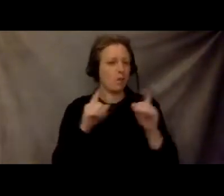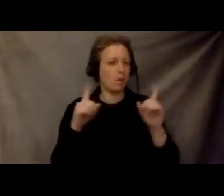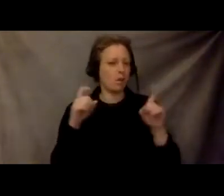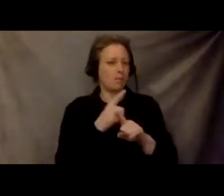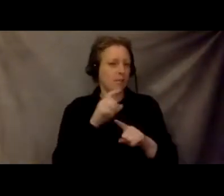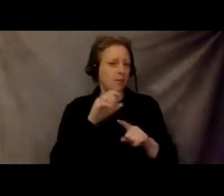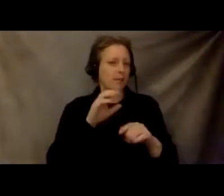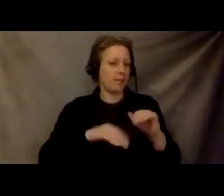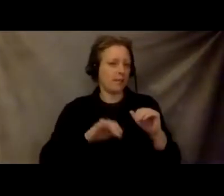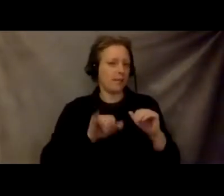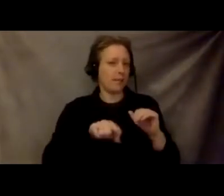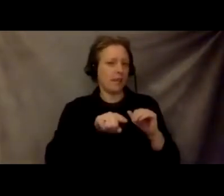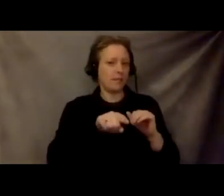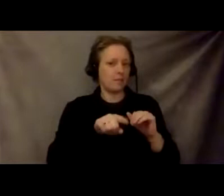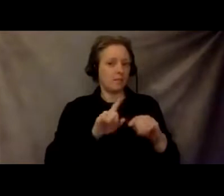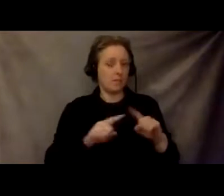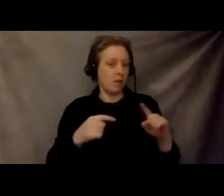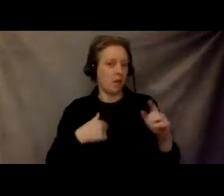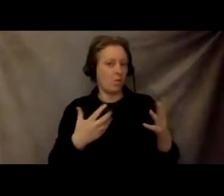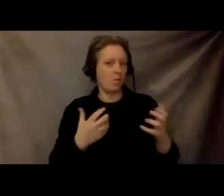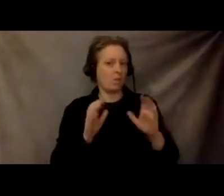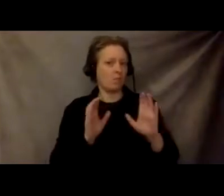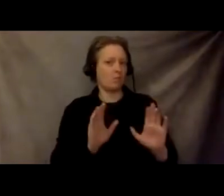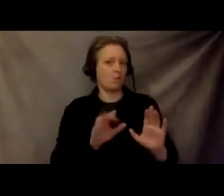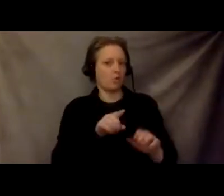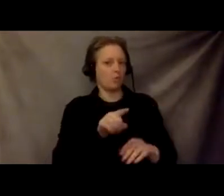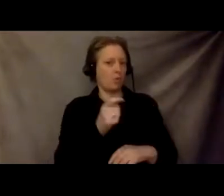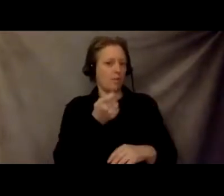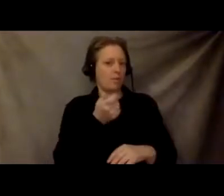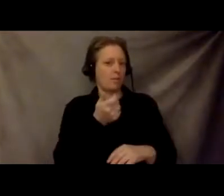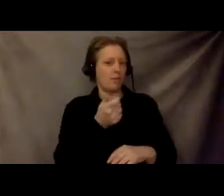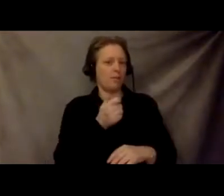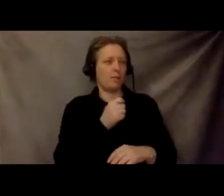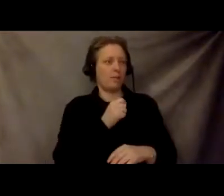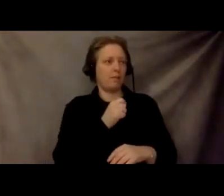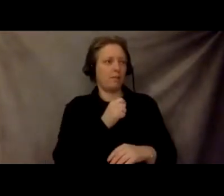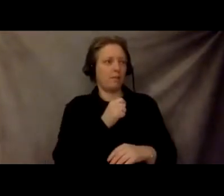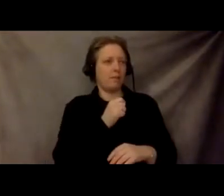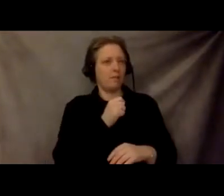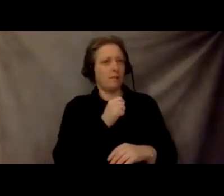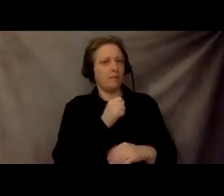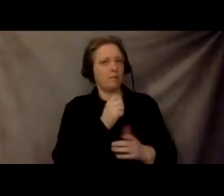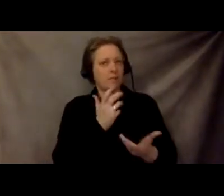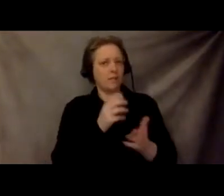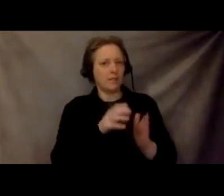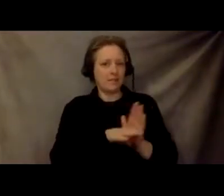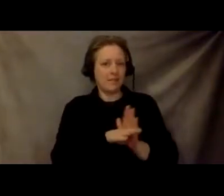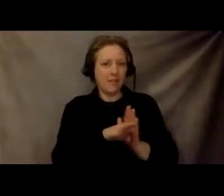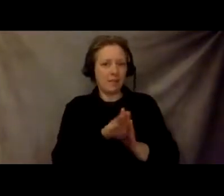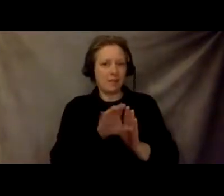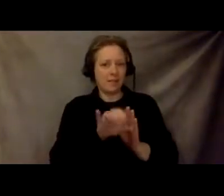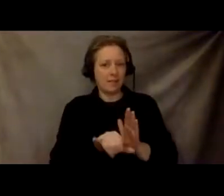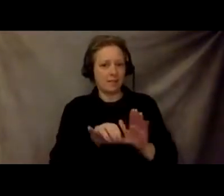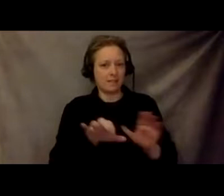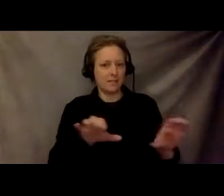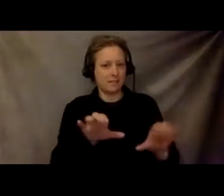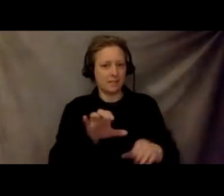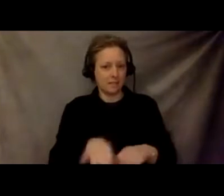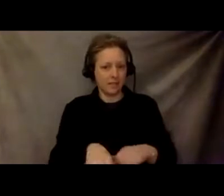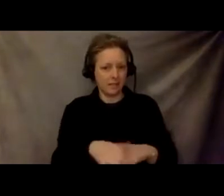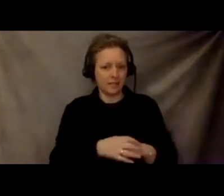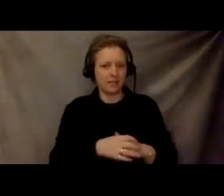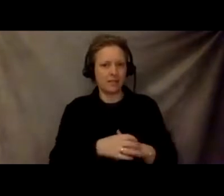to push you a little bit to think broadly and say it's the development that does it. If we were able to develop